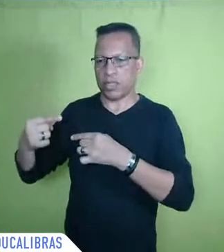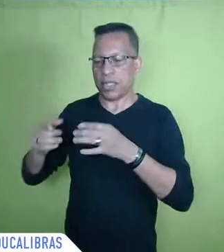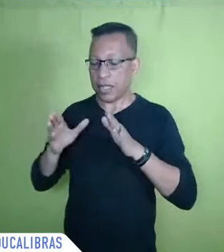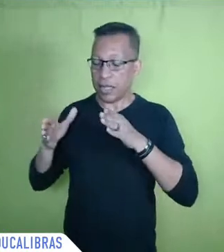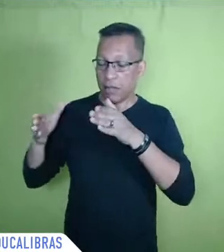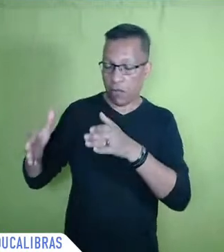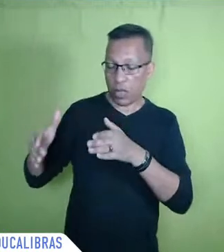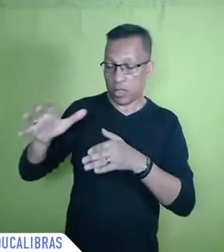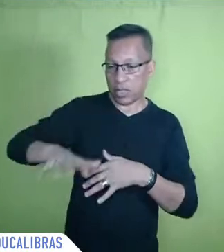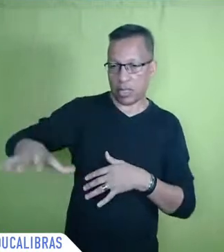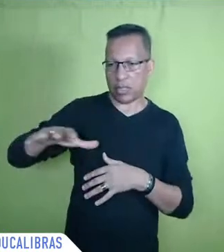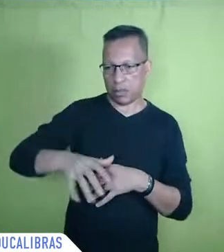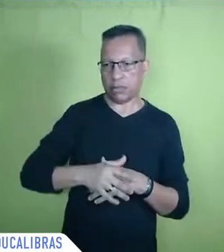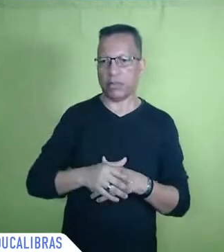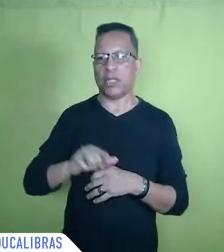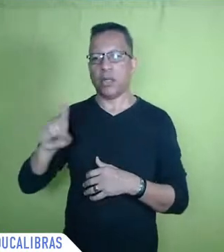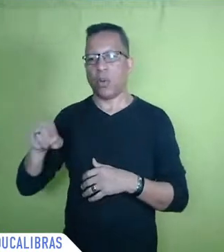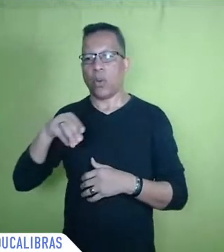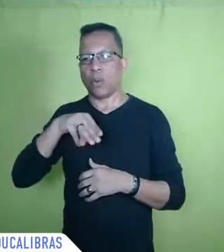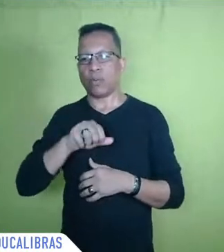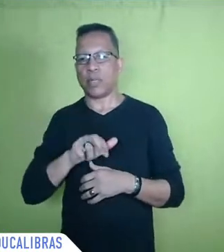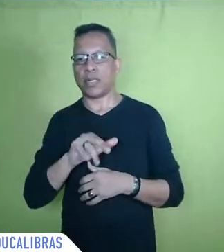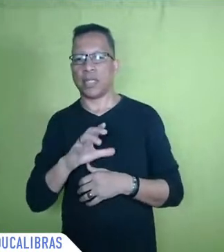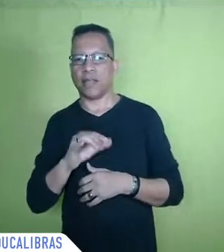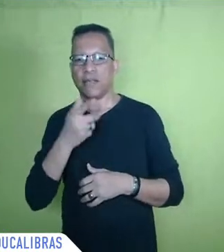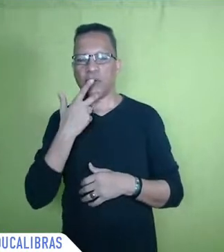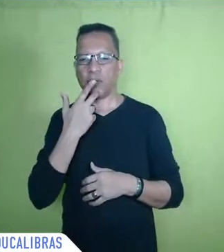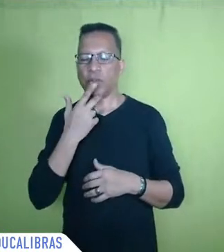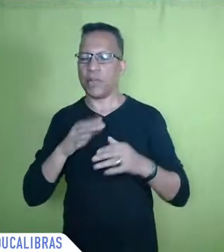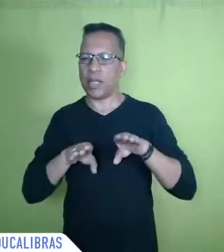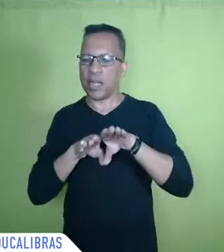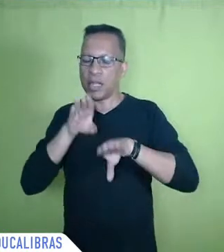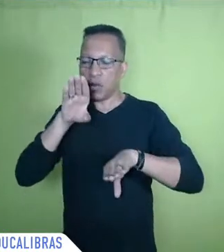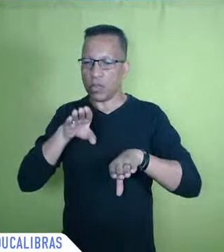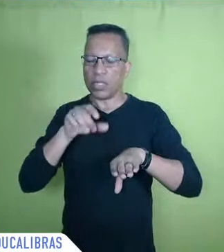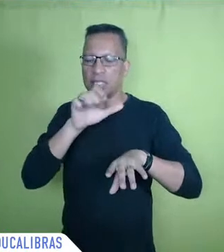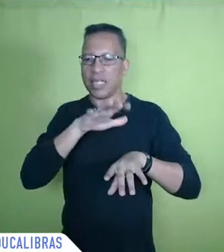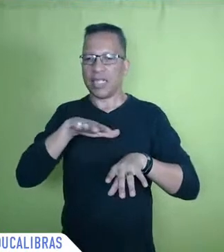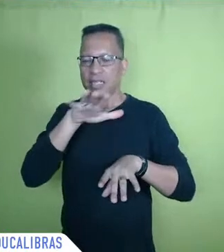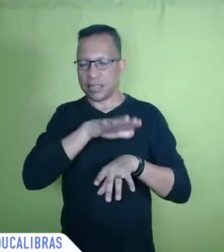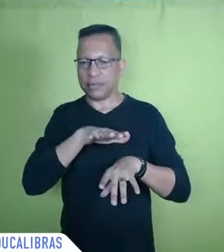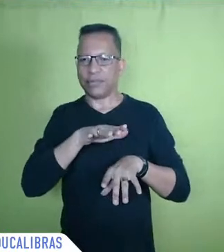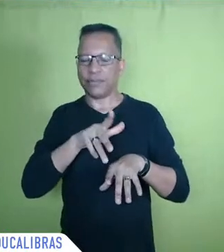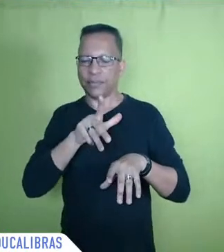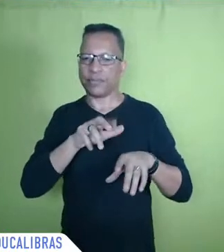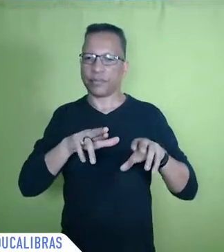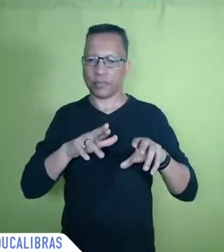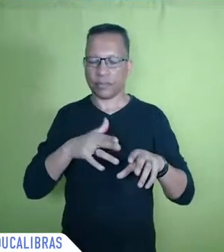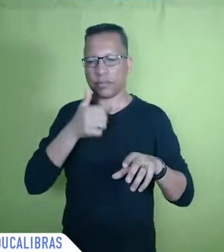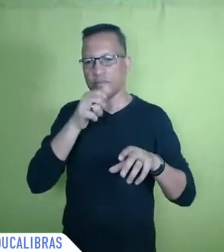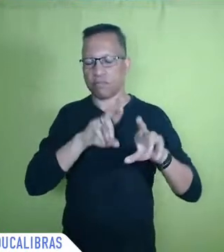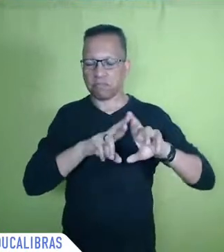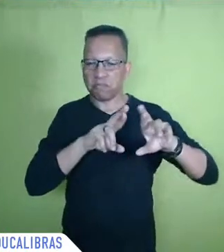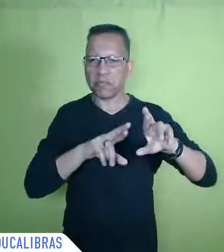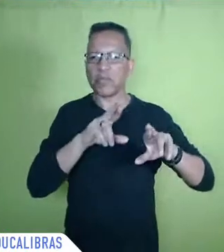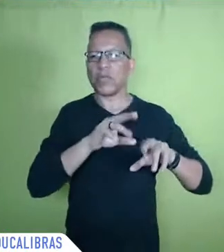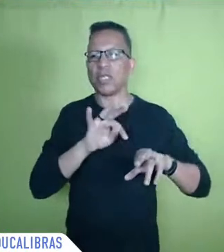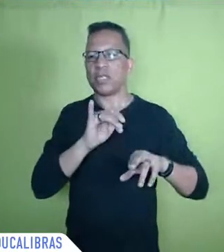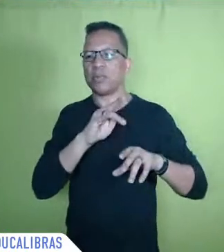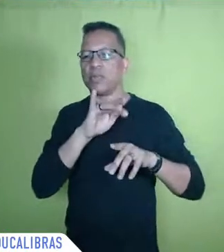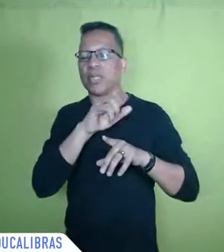and long-term policies. I agree with Mark that to have any